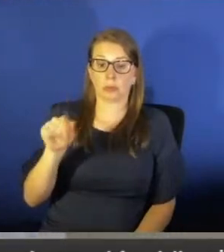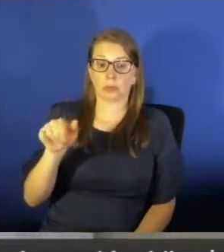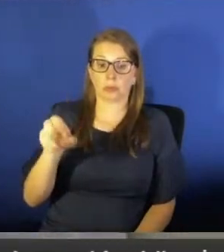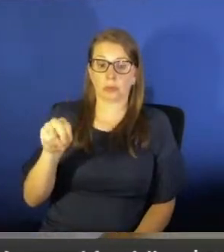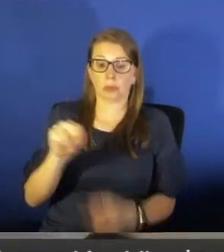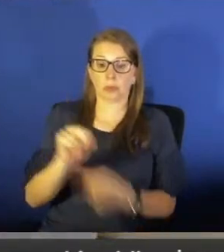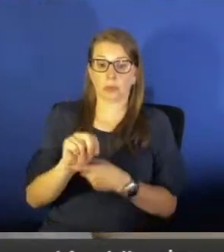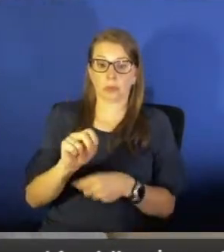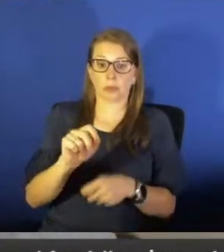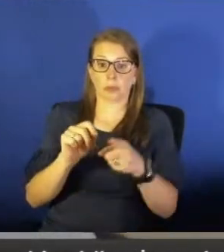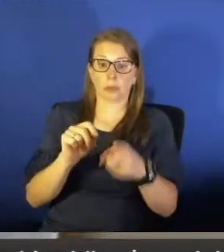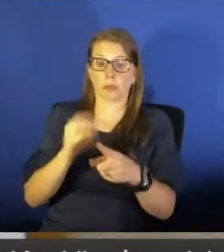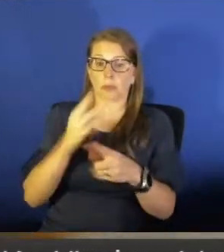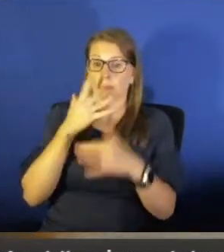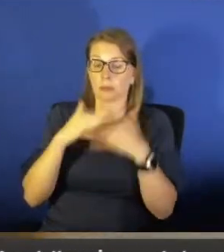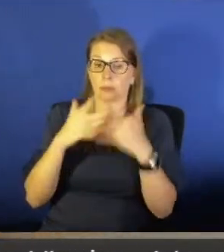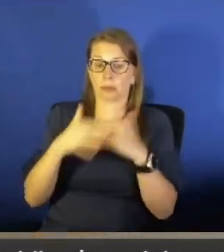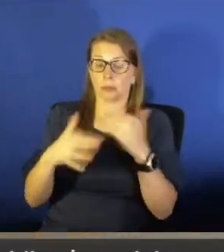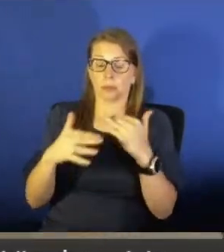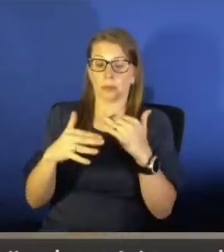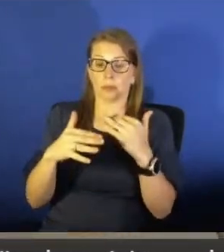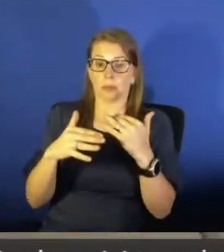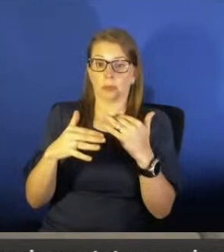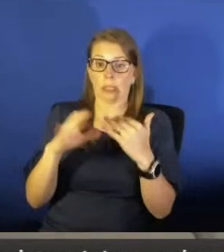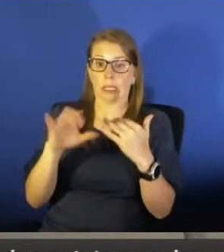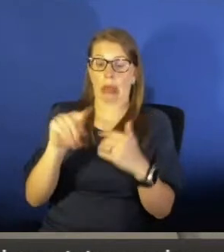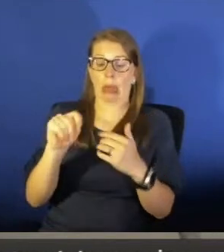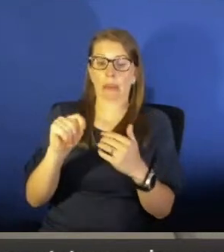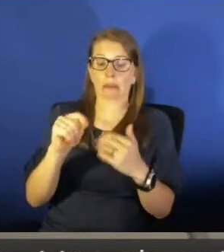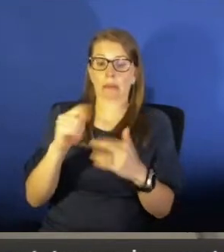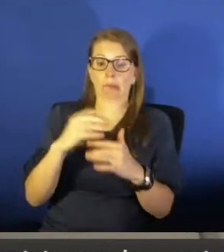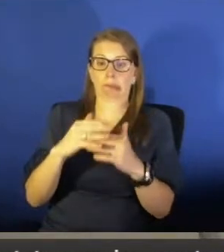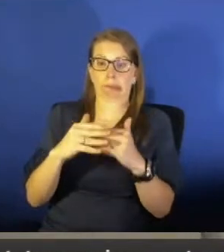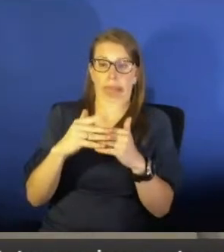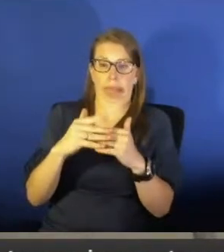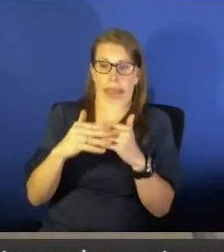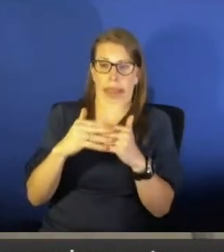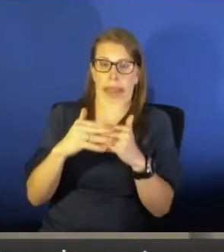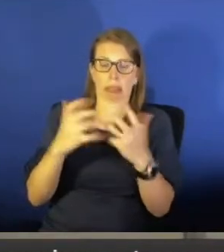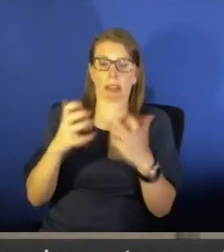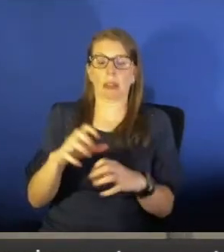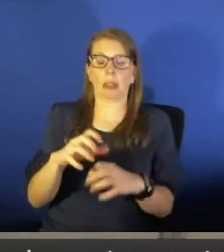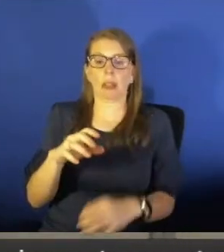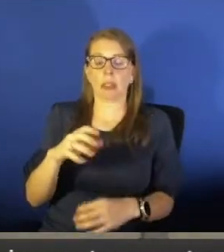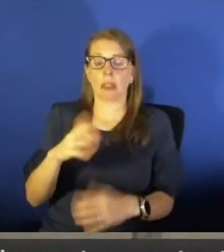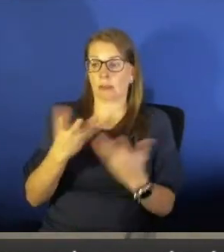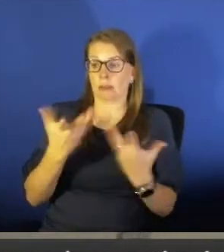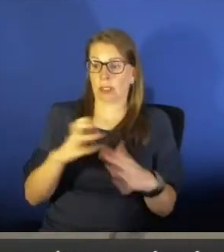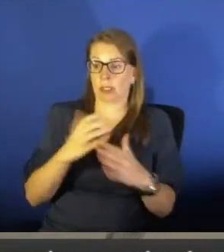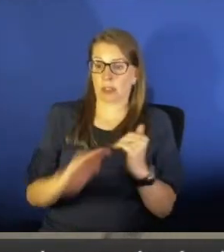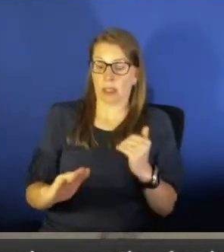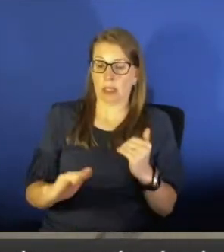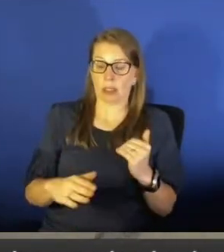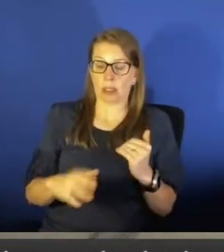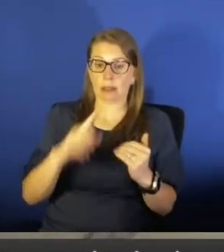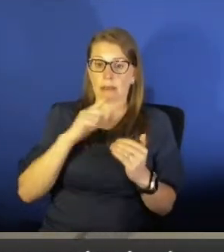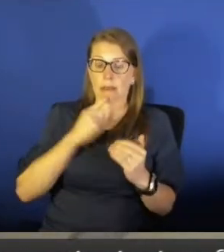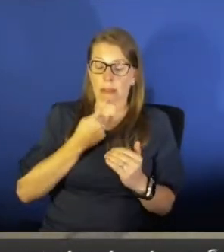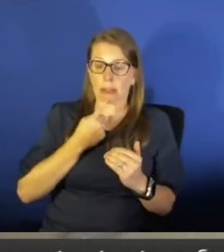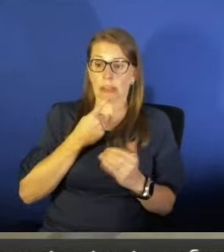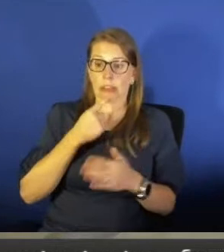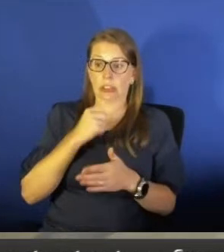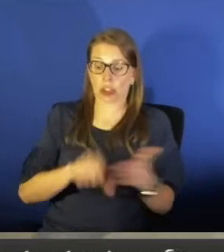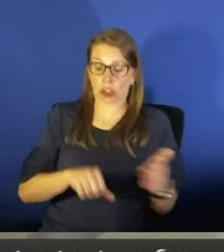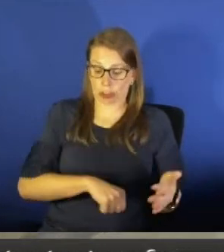clot off, that oxygenator. And so with a postpartum patient that just had major abdominal surgery called C-section, she's